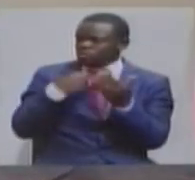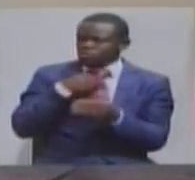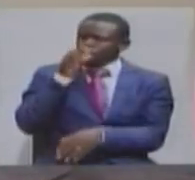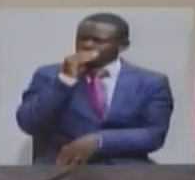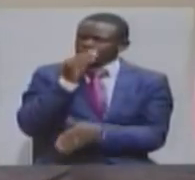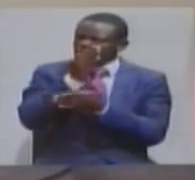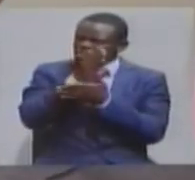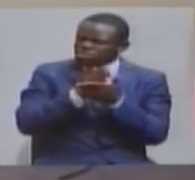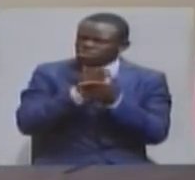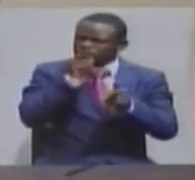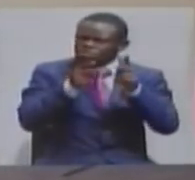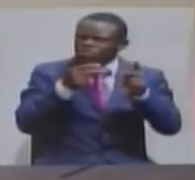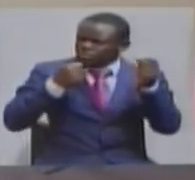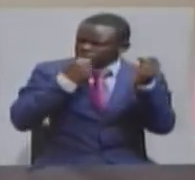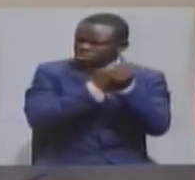platform. My ideas are mine.